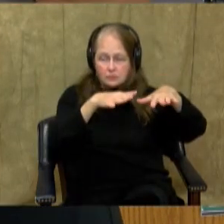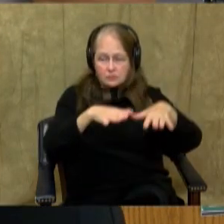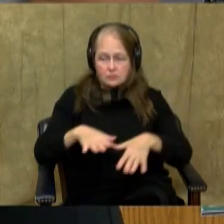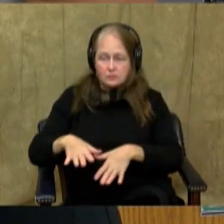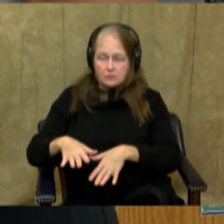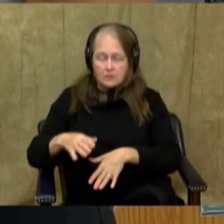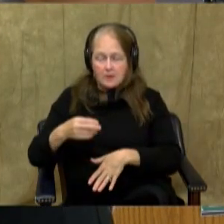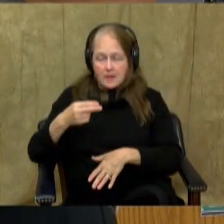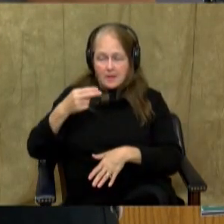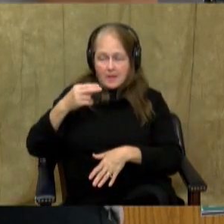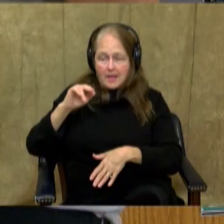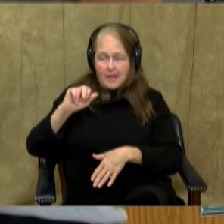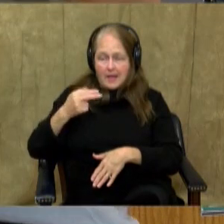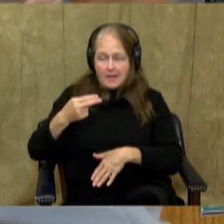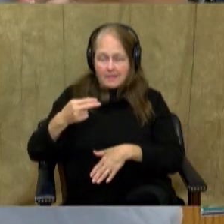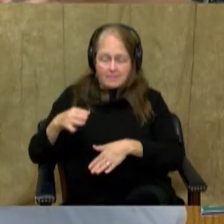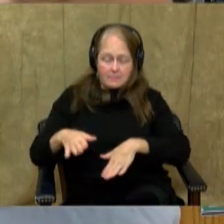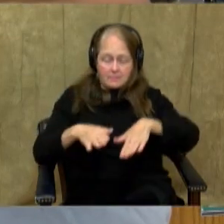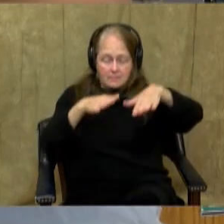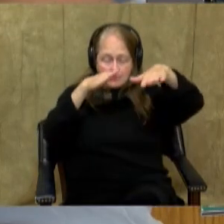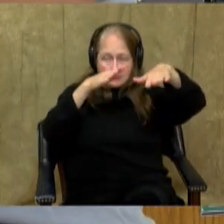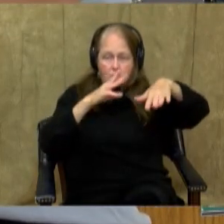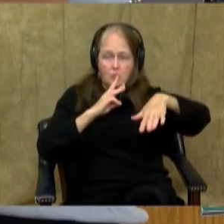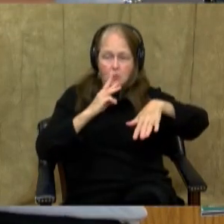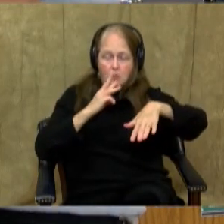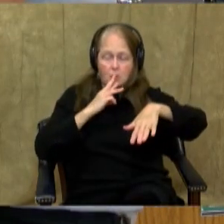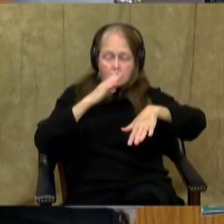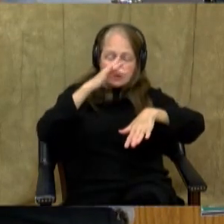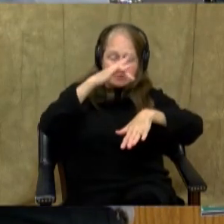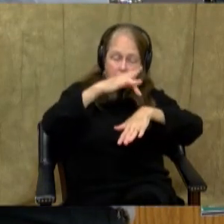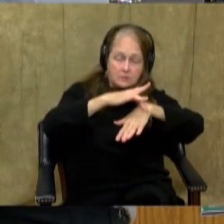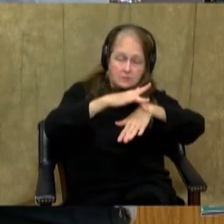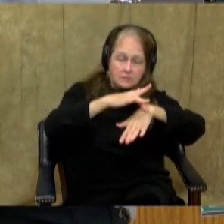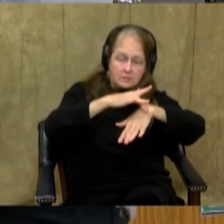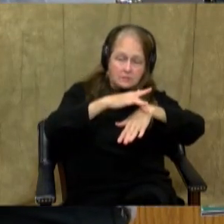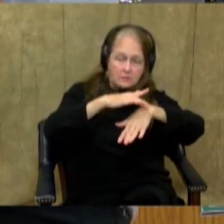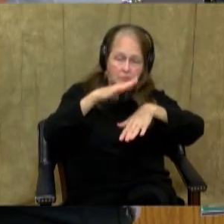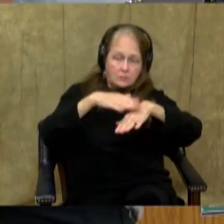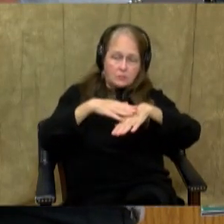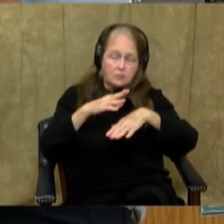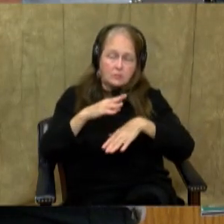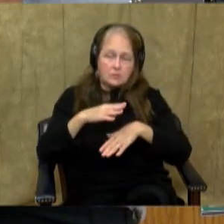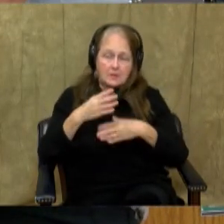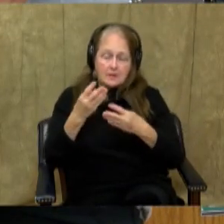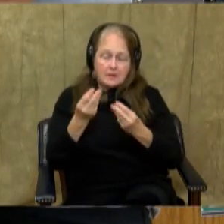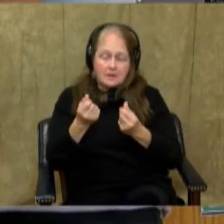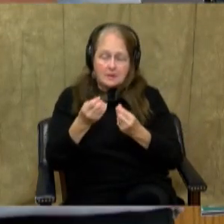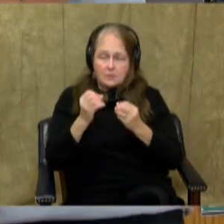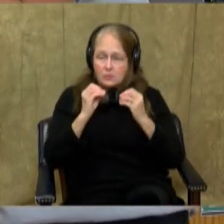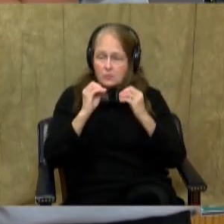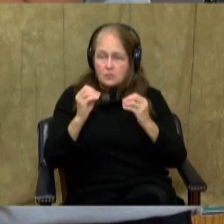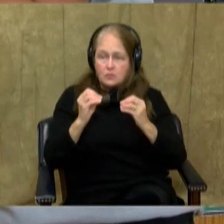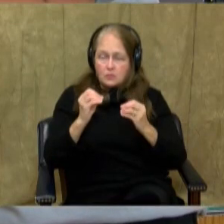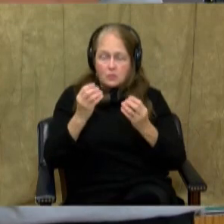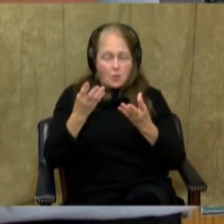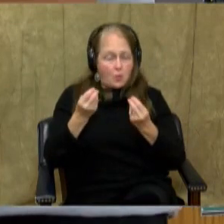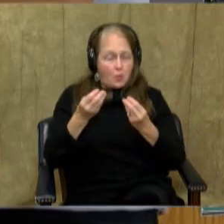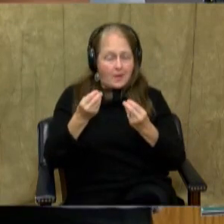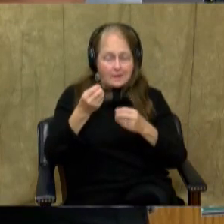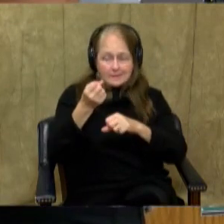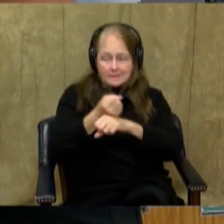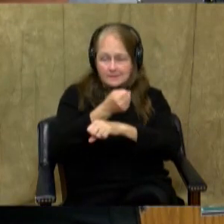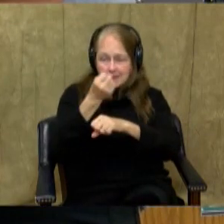a high tide. The water reaches that closest position into the land where there's not a whole lot of wet